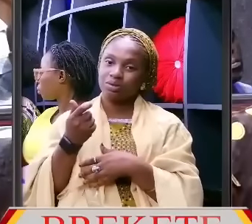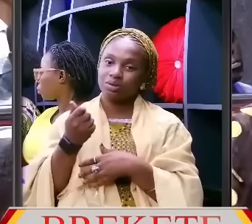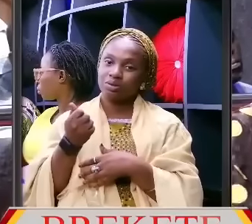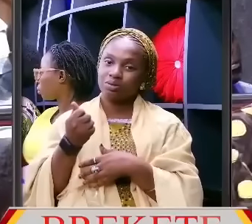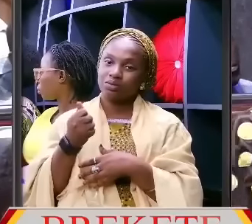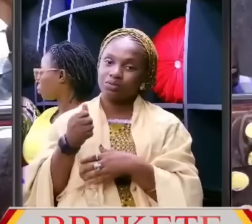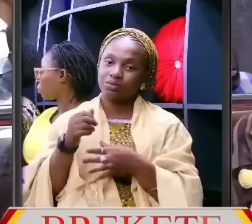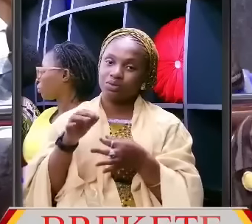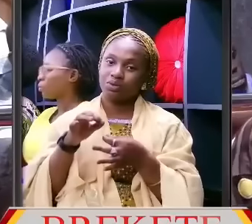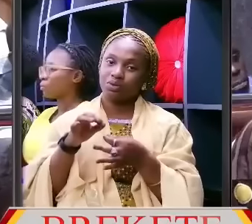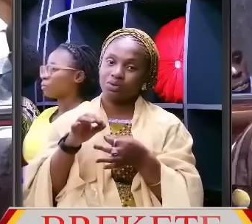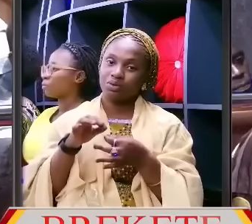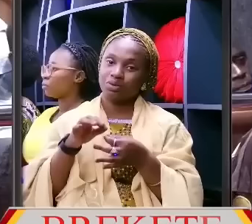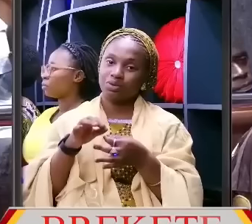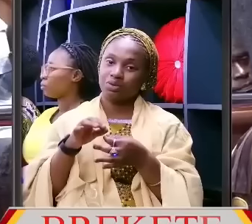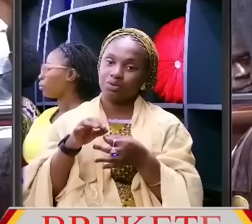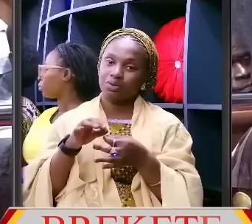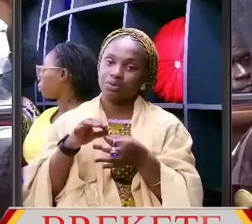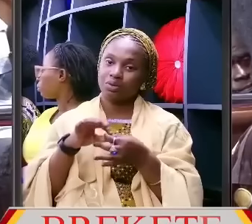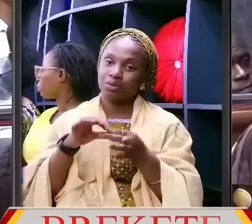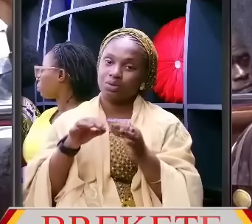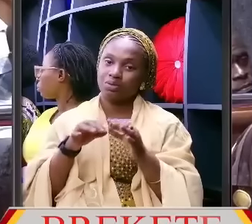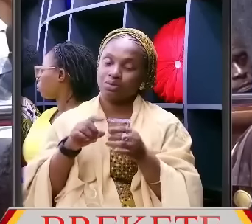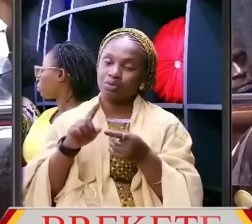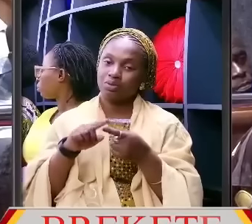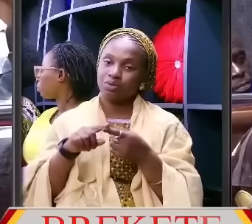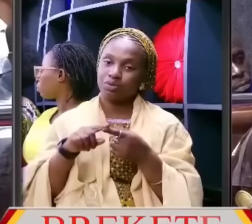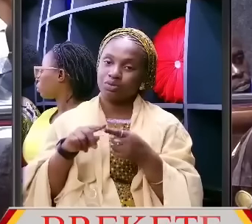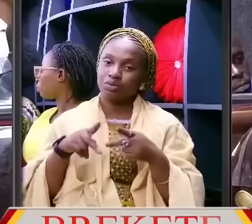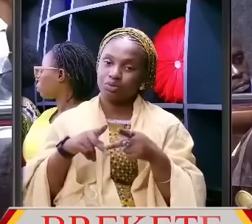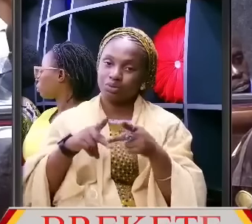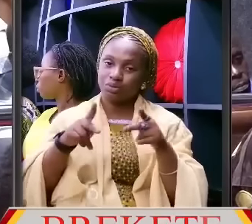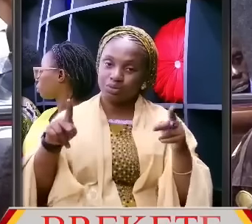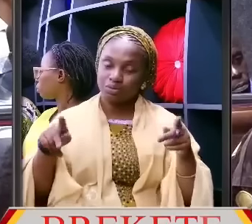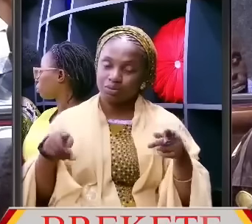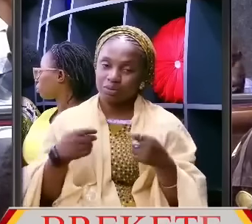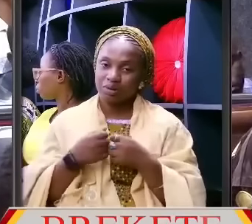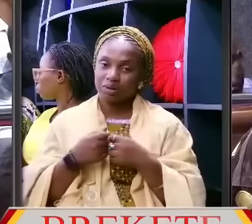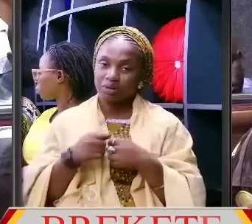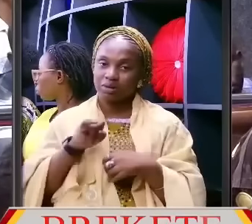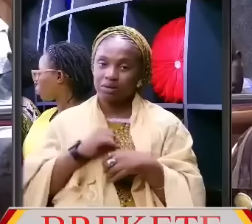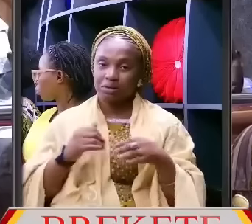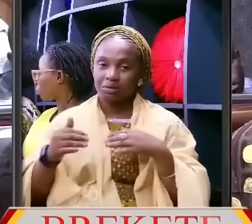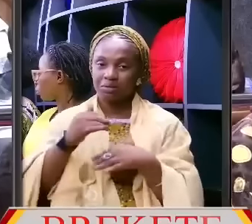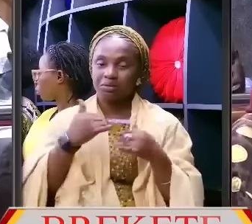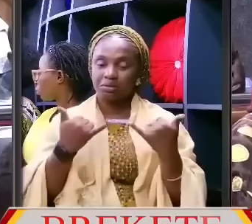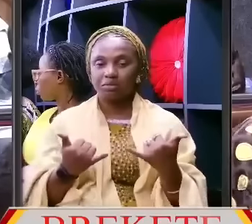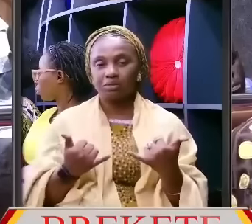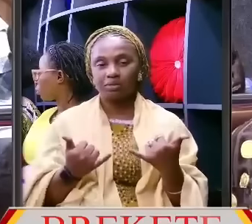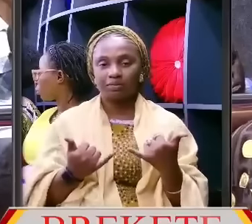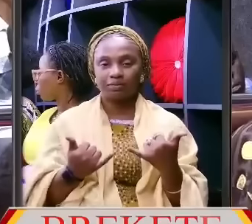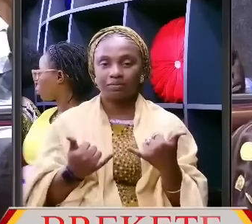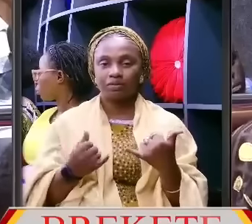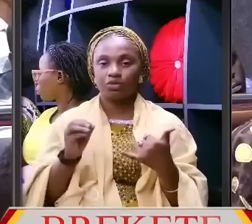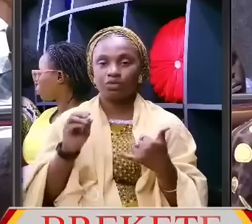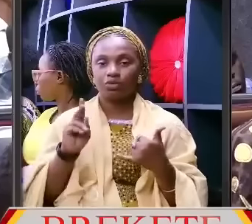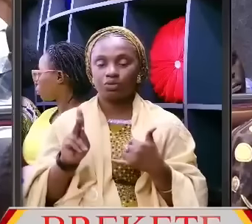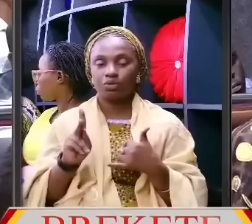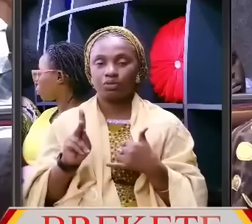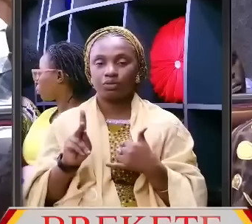to reign, give them their house. Because, okay, I build them now.